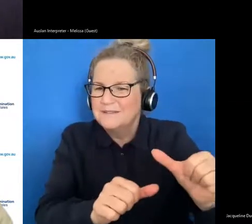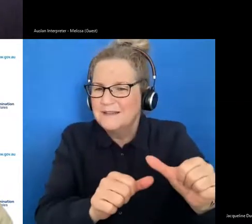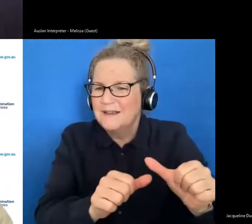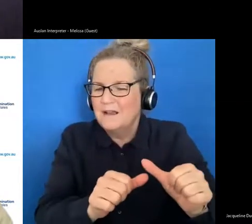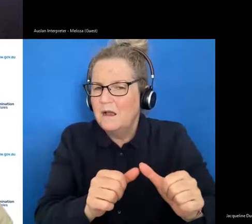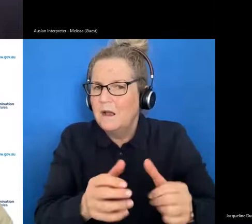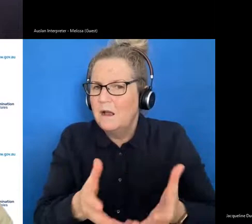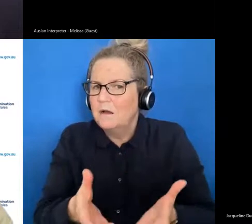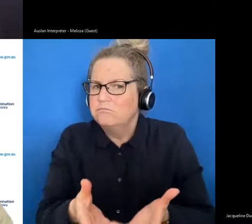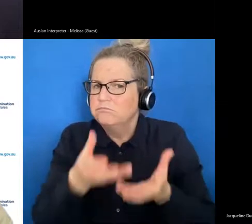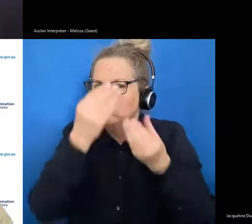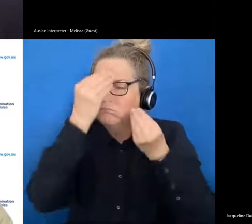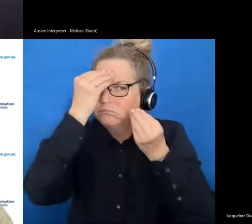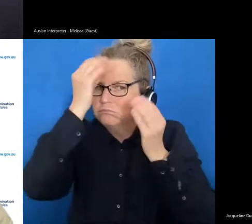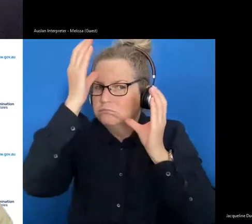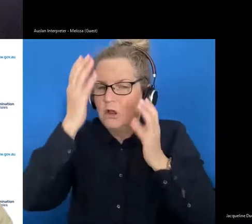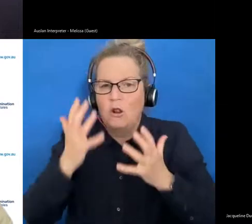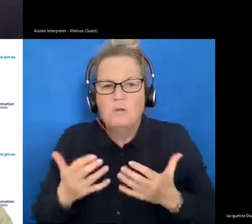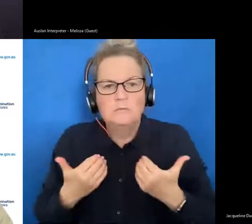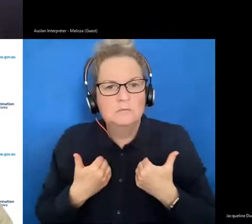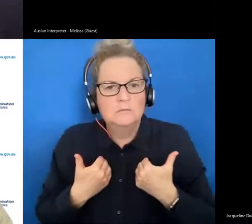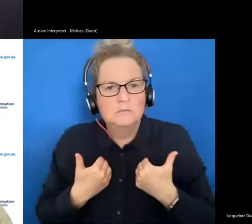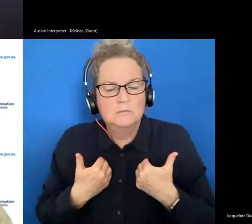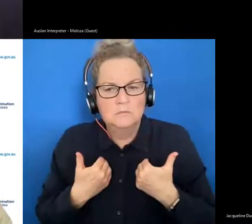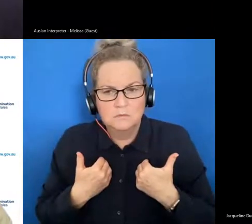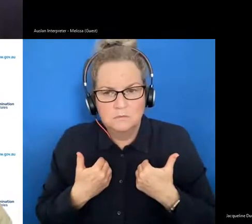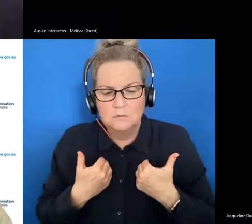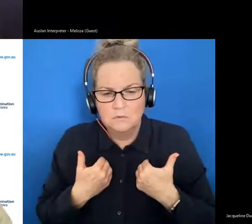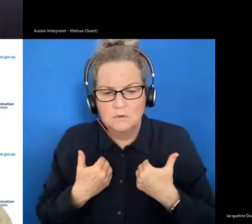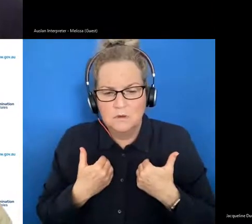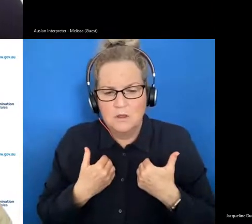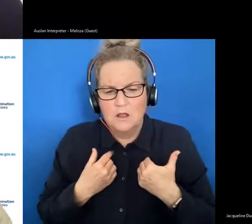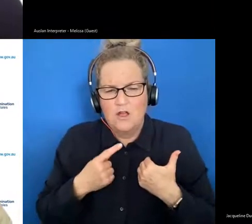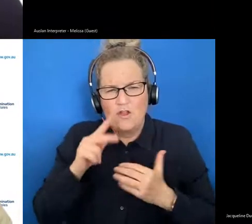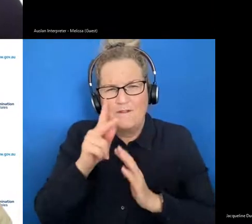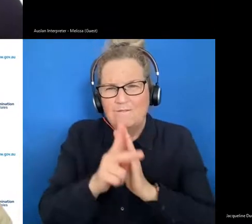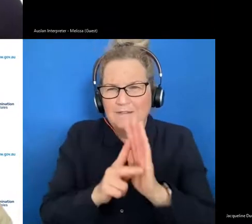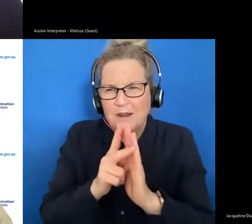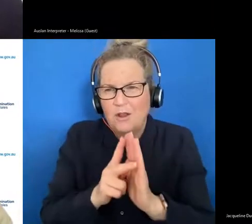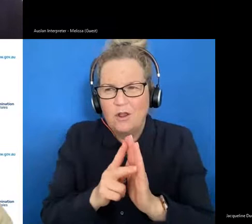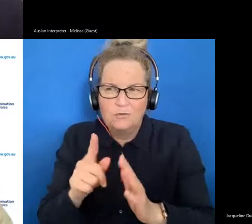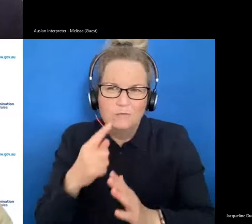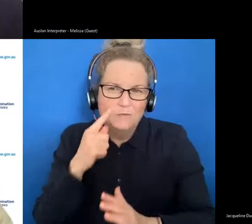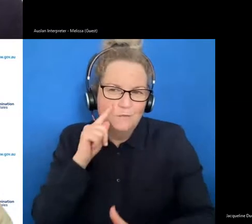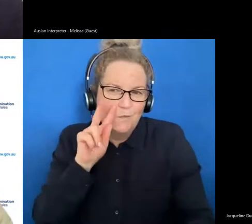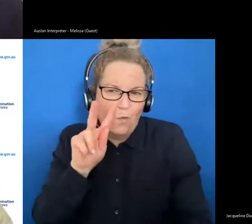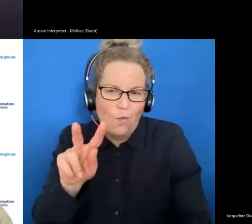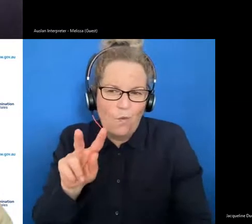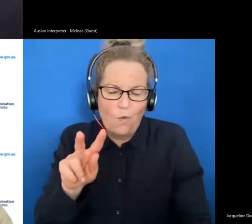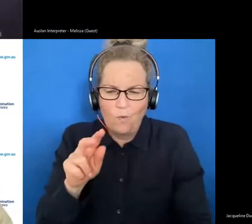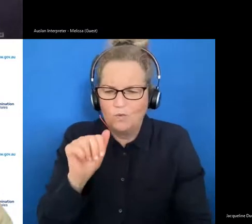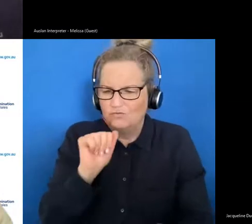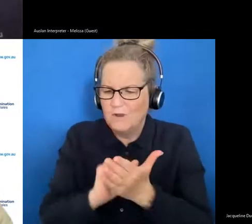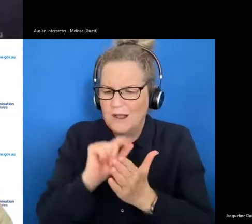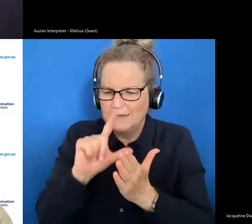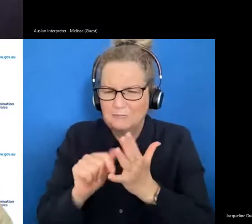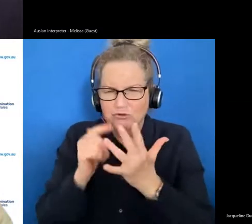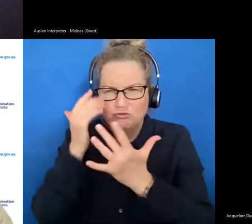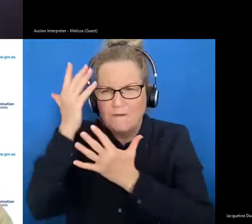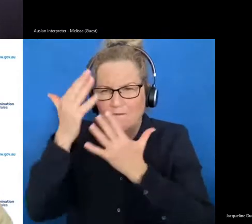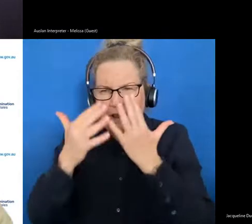through the videos, I thought it was a good opportunity to reflect on what that workplace adjustment process looked like for